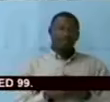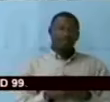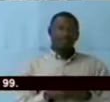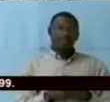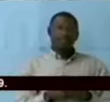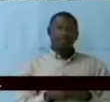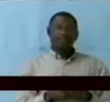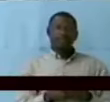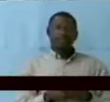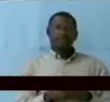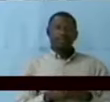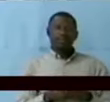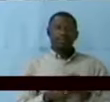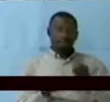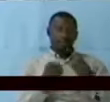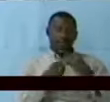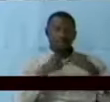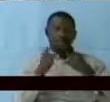That is about it.